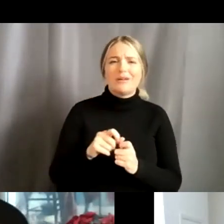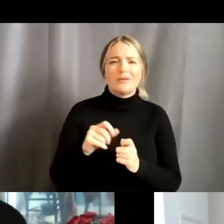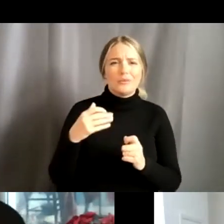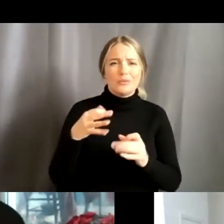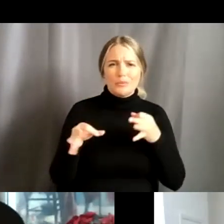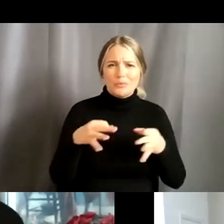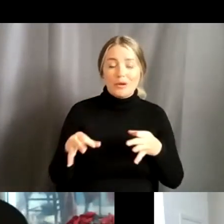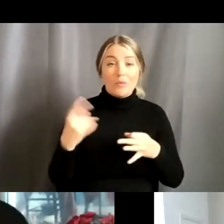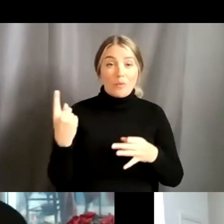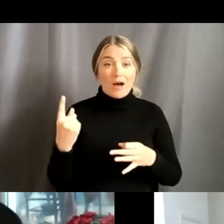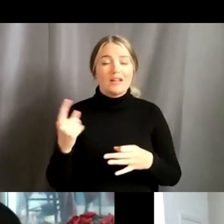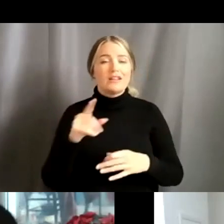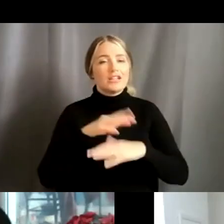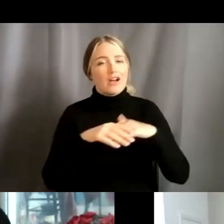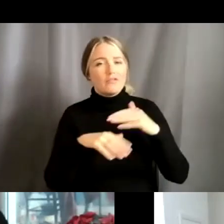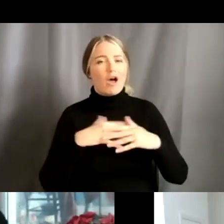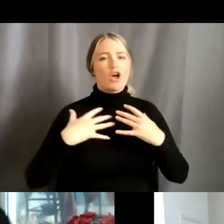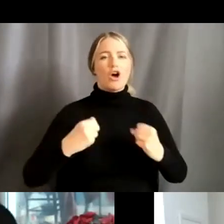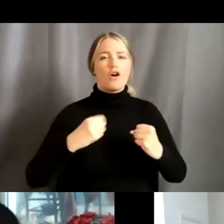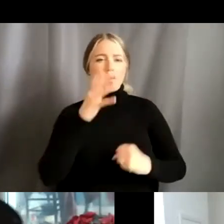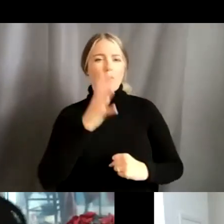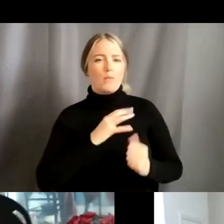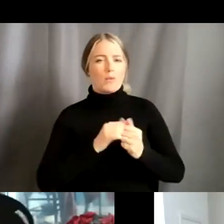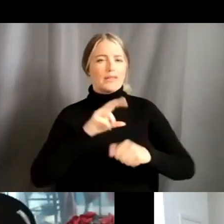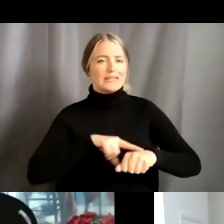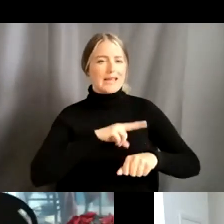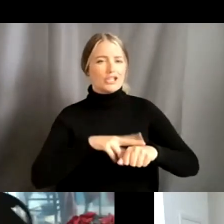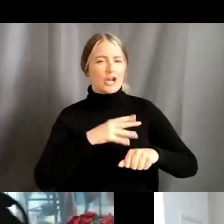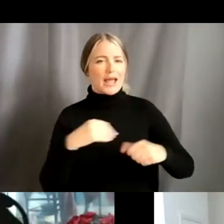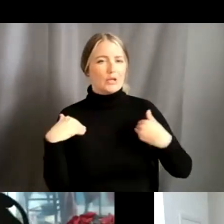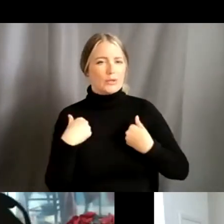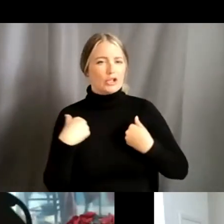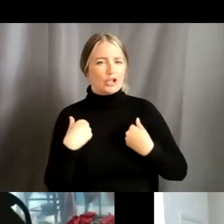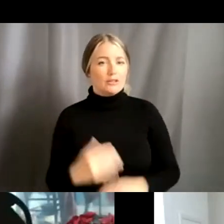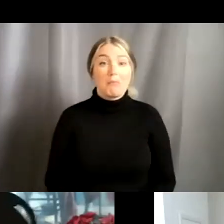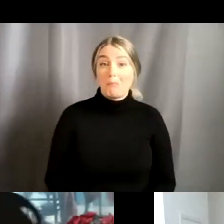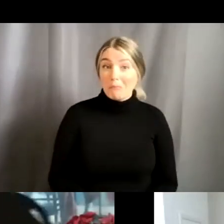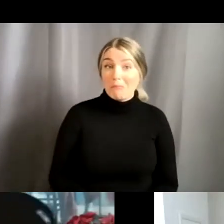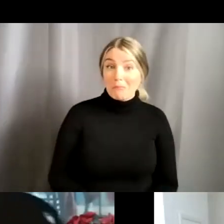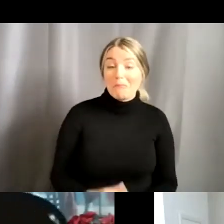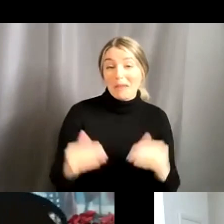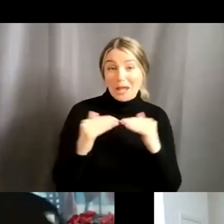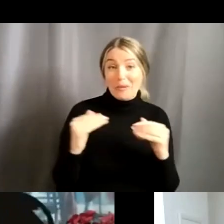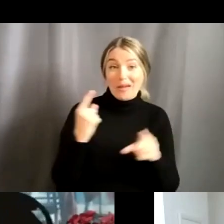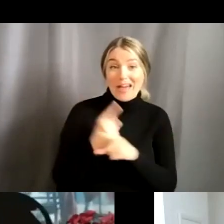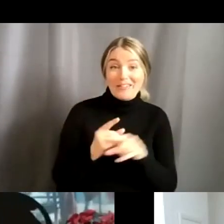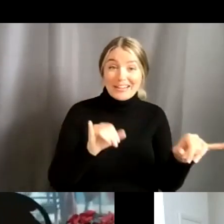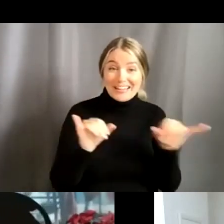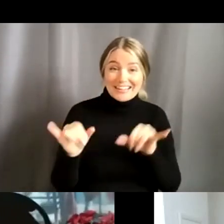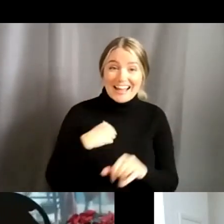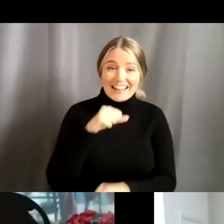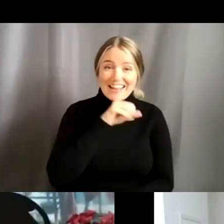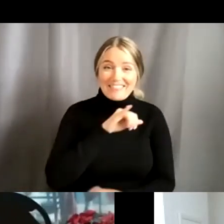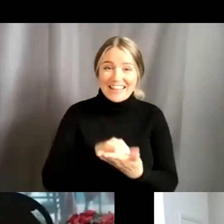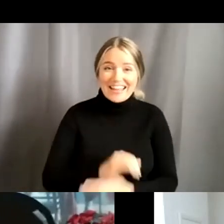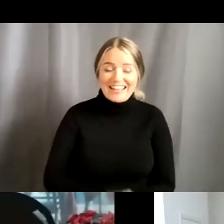one, a very comfortable and confident woman with nature and its creatures. That's equally accurate. I love it.